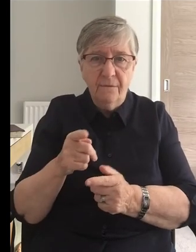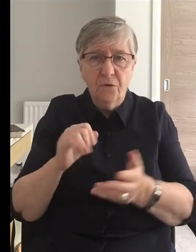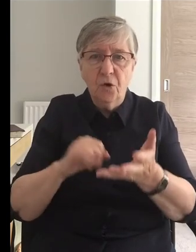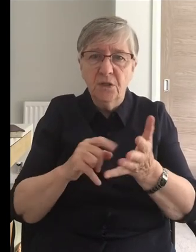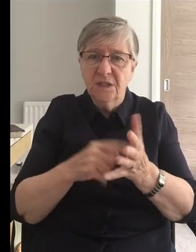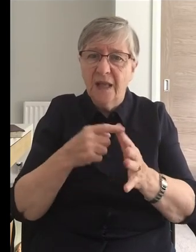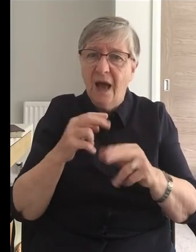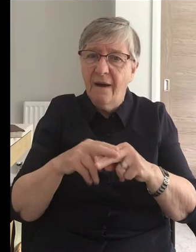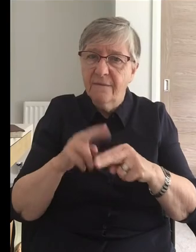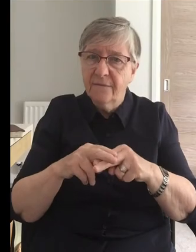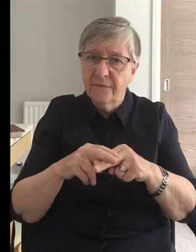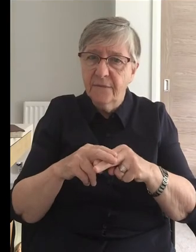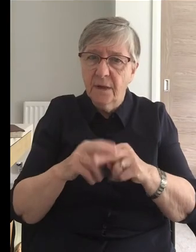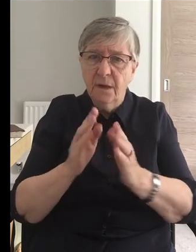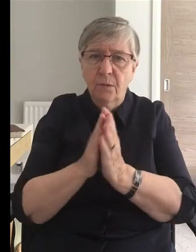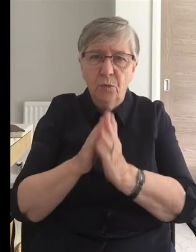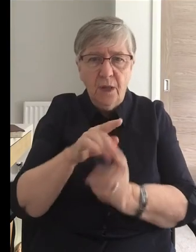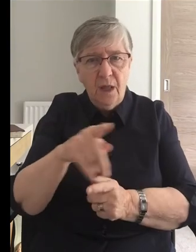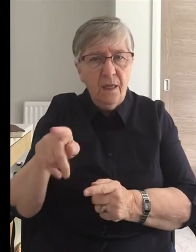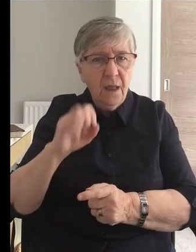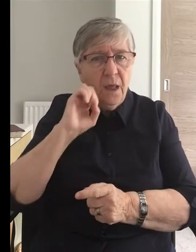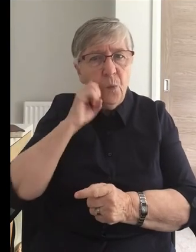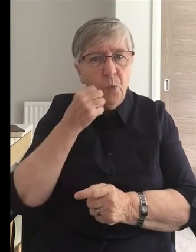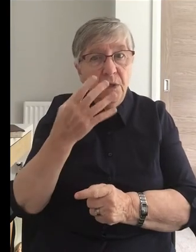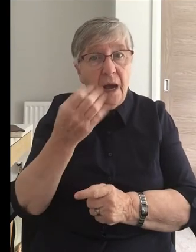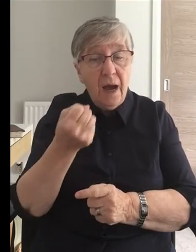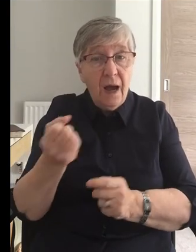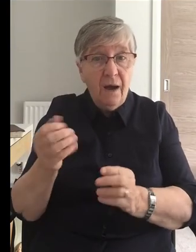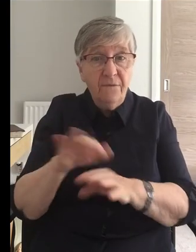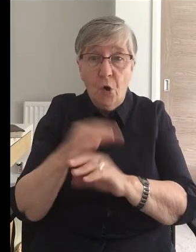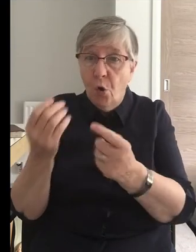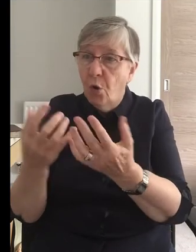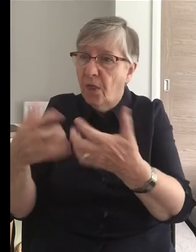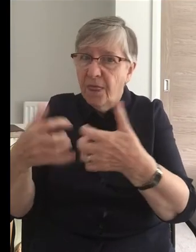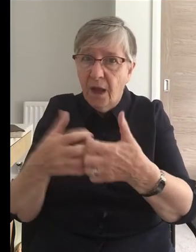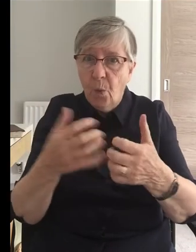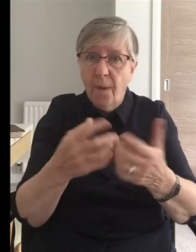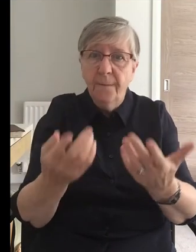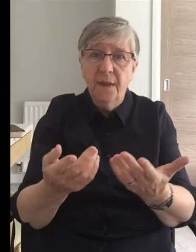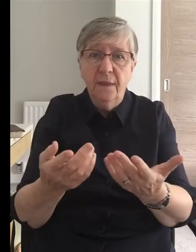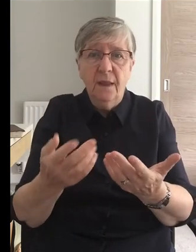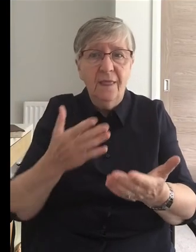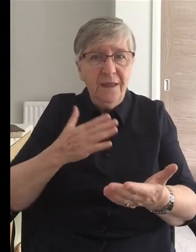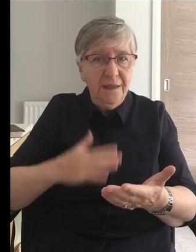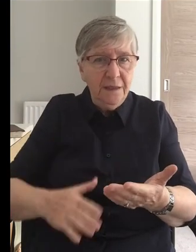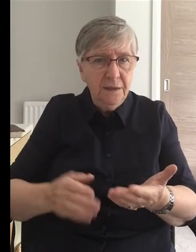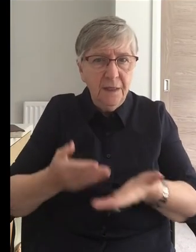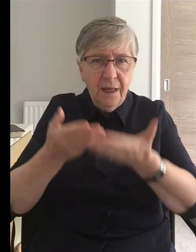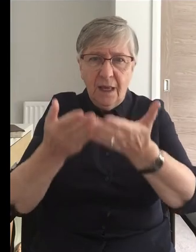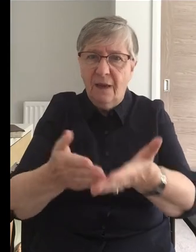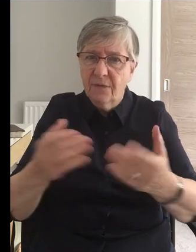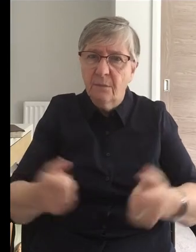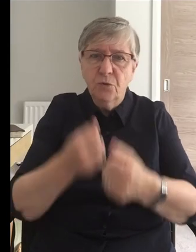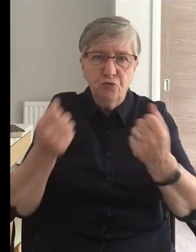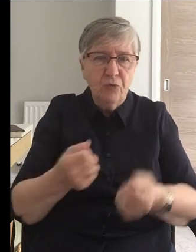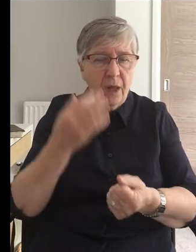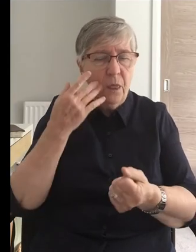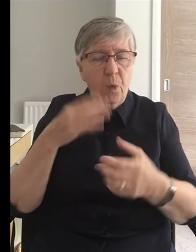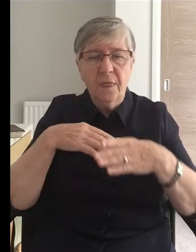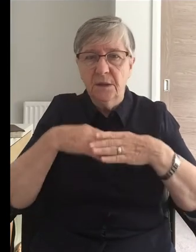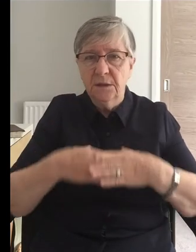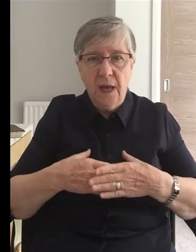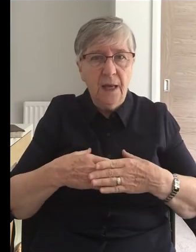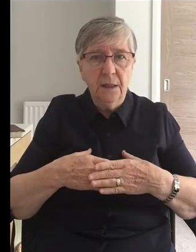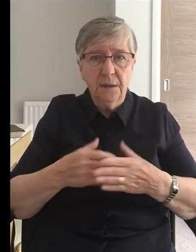would have all the equipment they need. We pray that you would strengthen them when they're tired and encourage